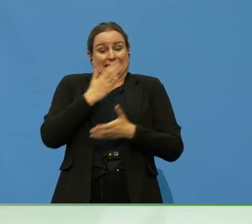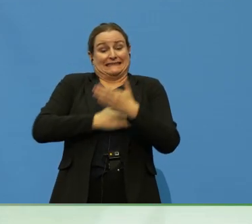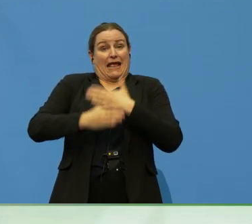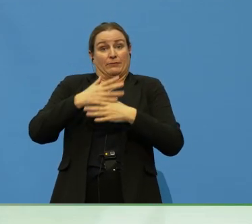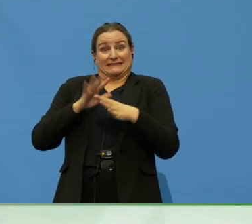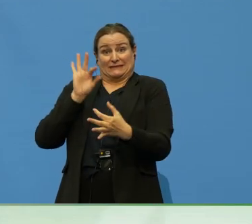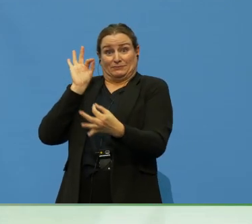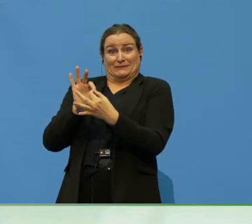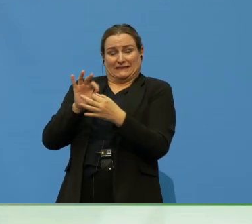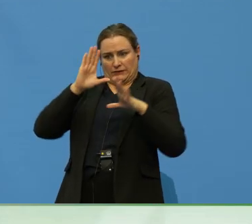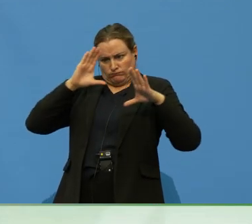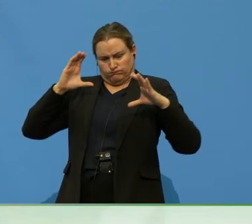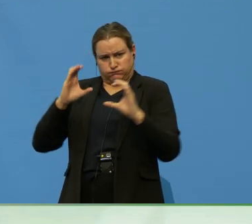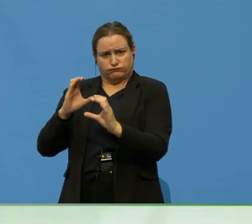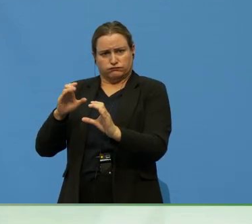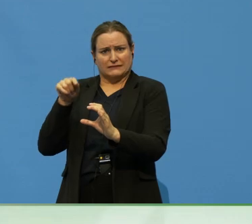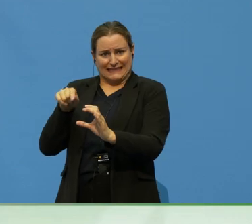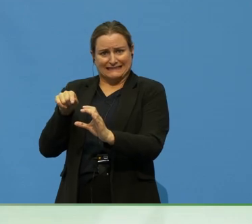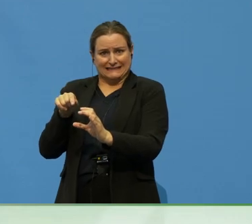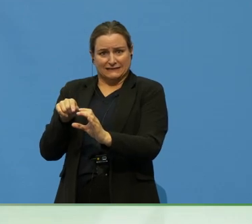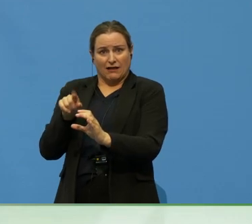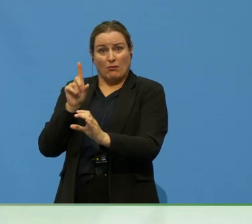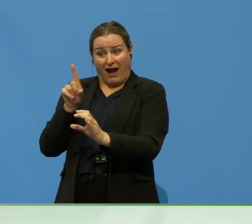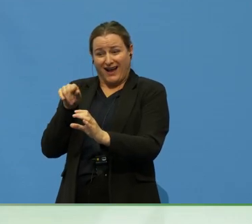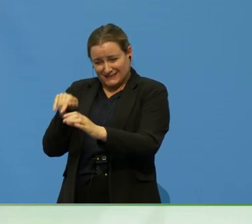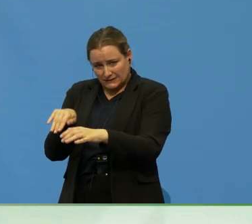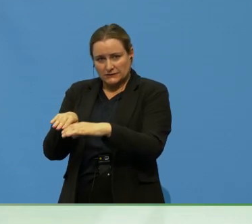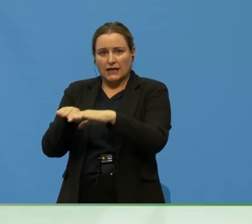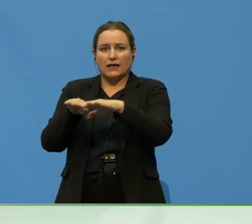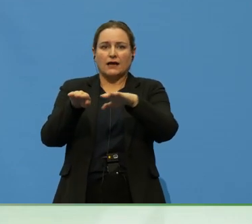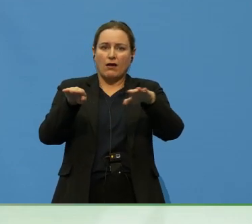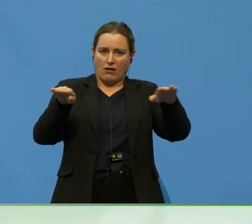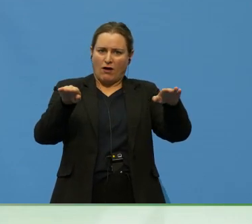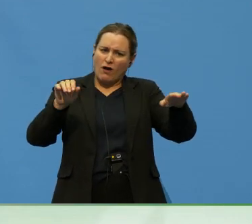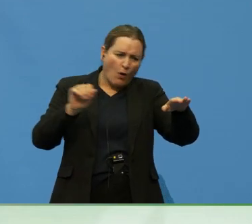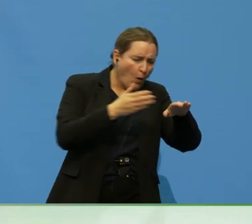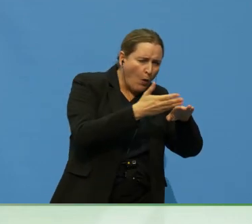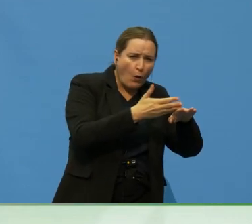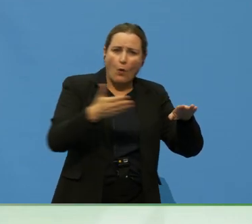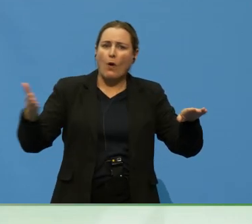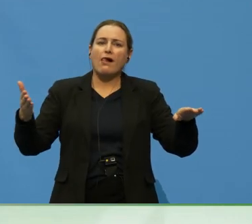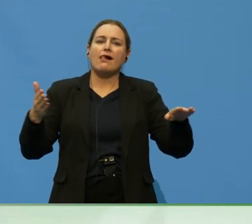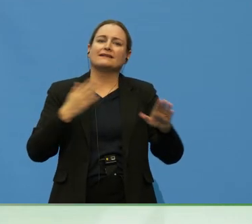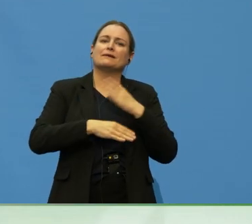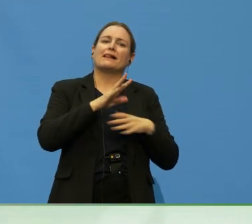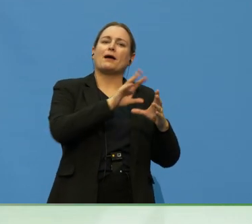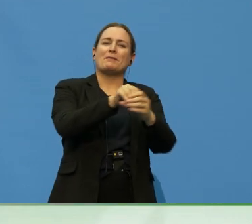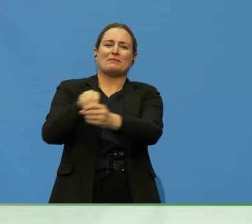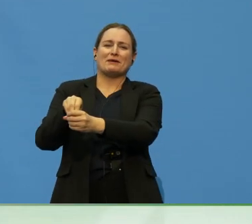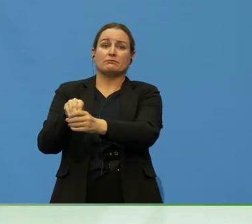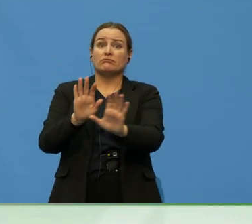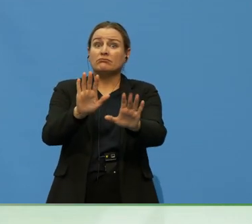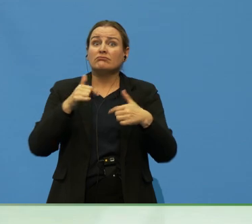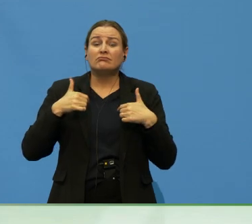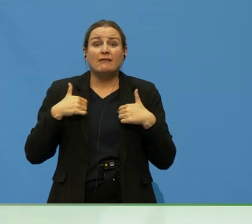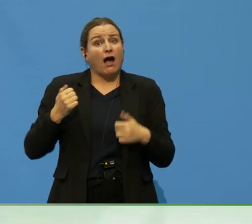we needed to take a horizontal disability lens approach to government decision-making. We're not there yet. Like, I'm making it sound like we've got it